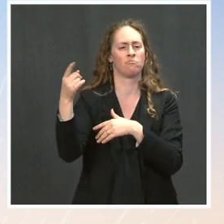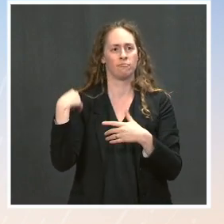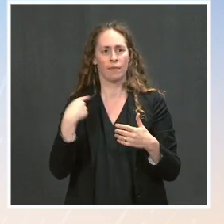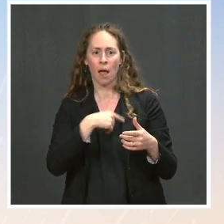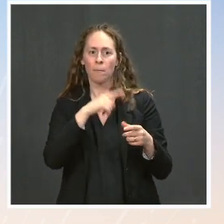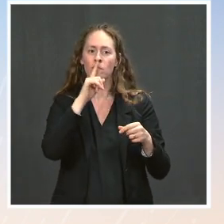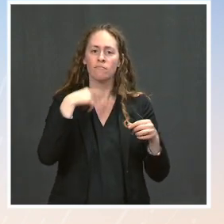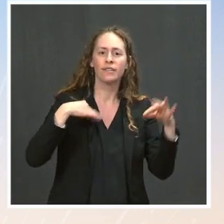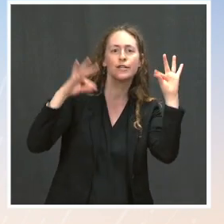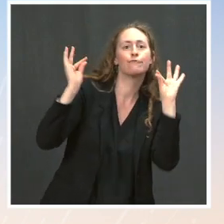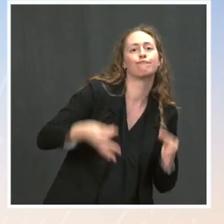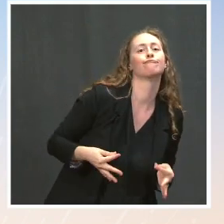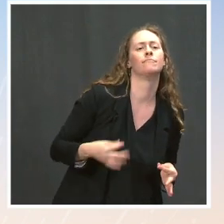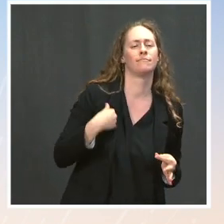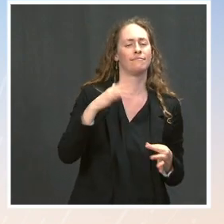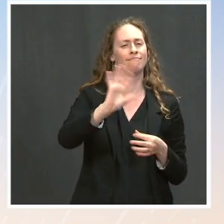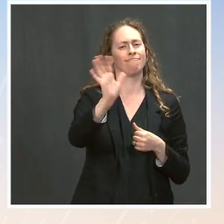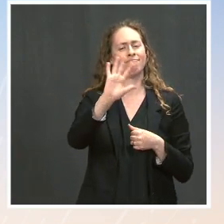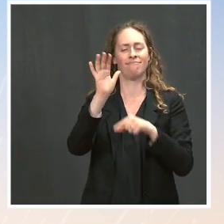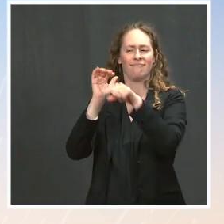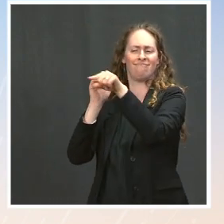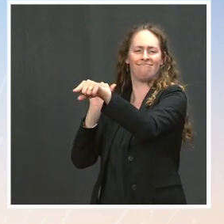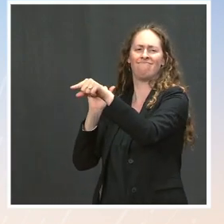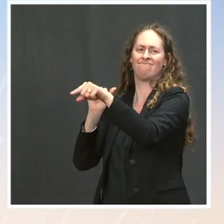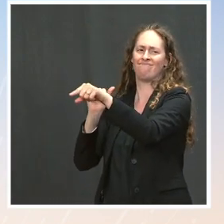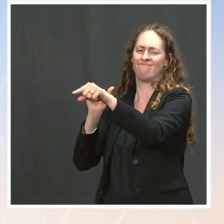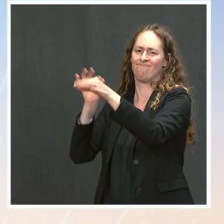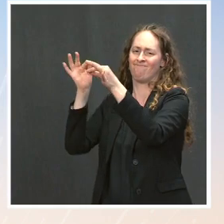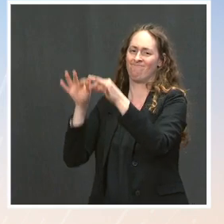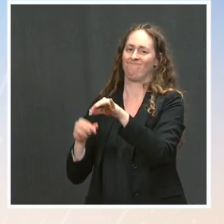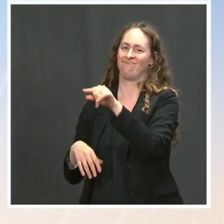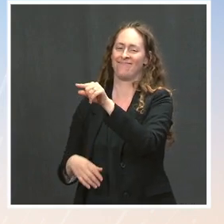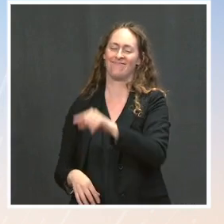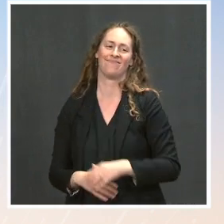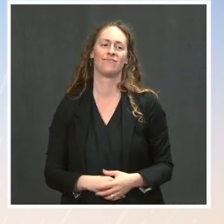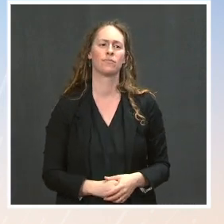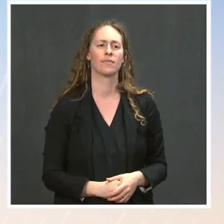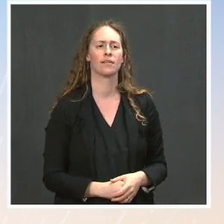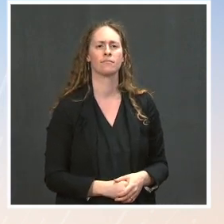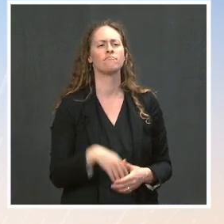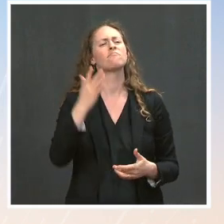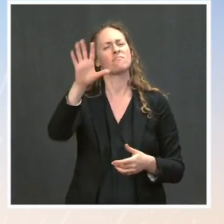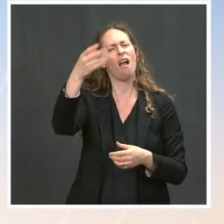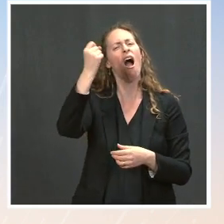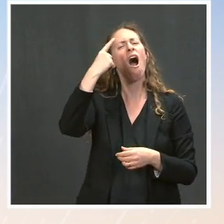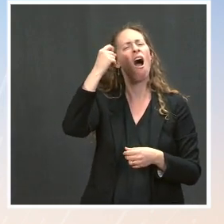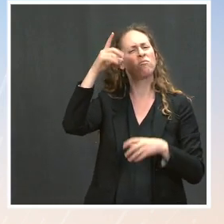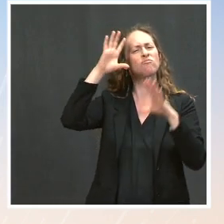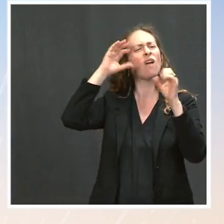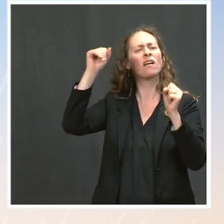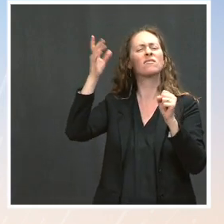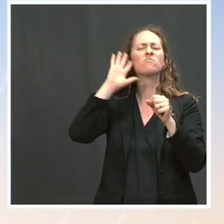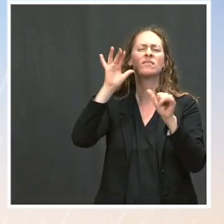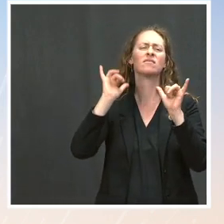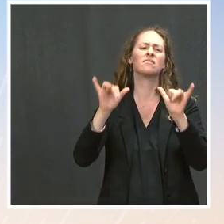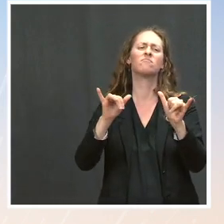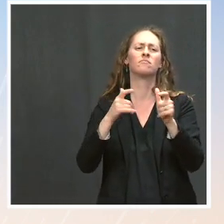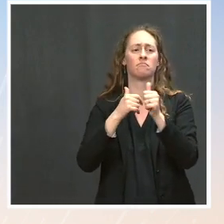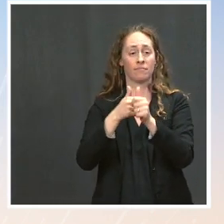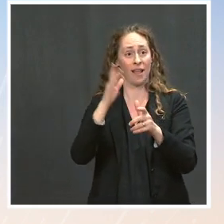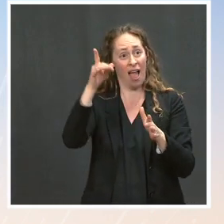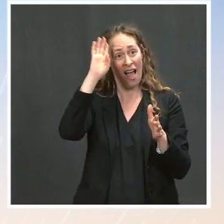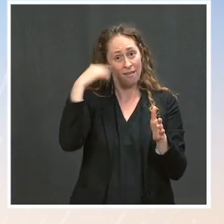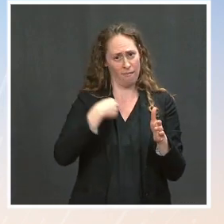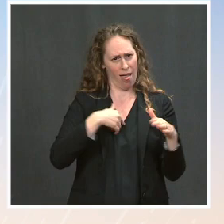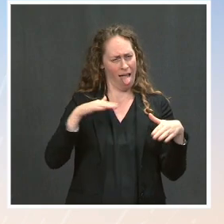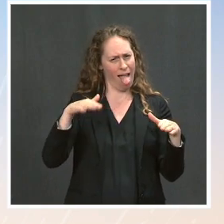final details or announcements they will make. You know, the president, of course, issued that at 100 days. We're not quite at 100 days, so